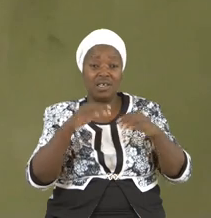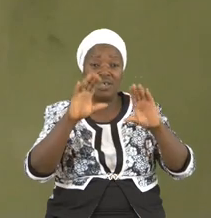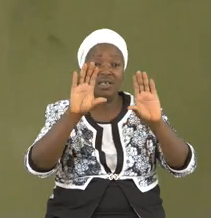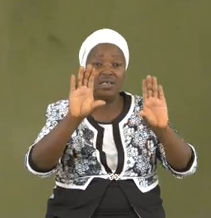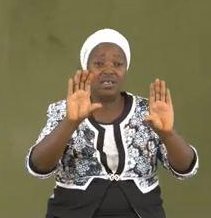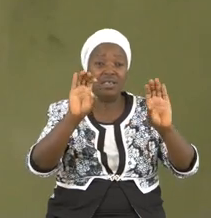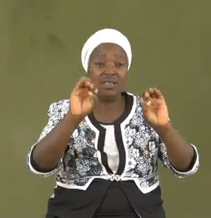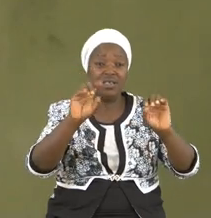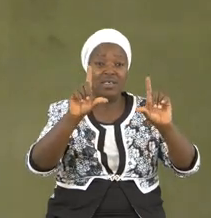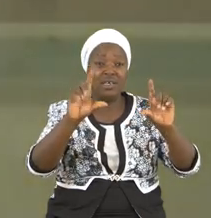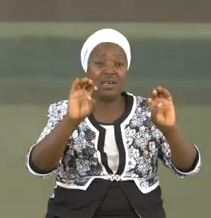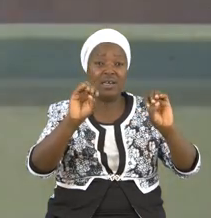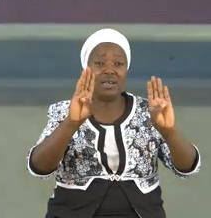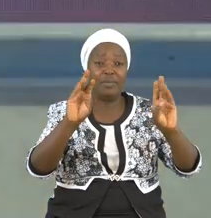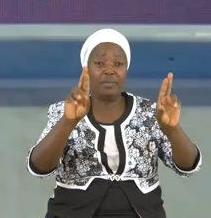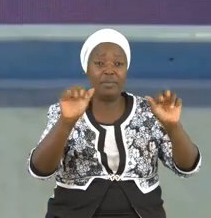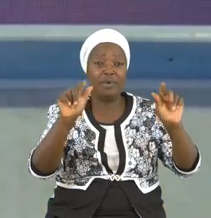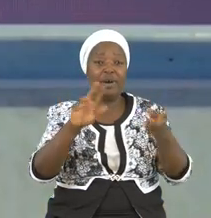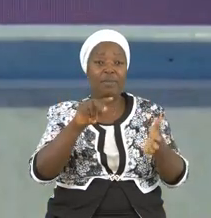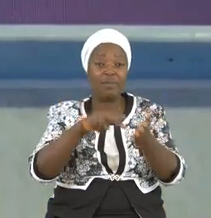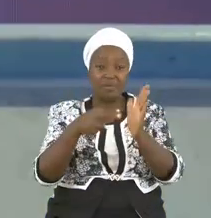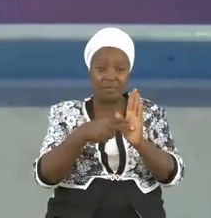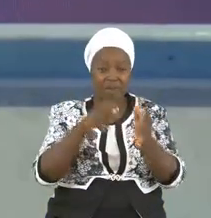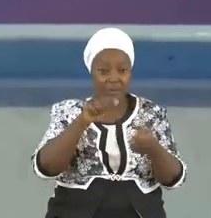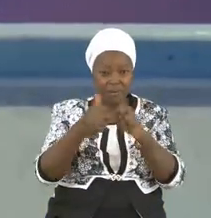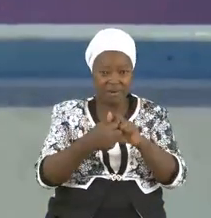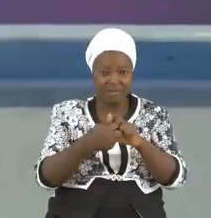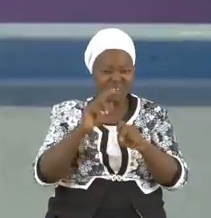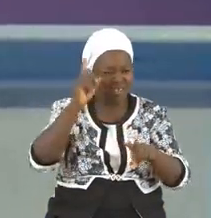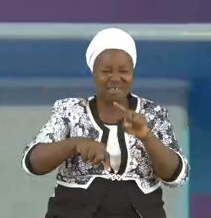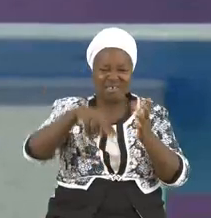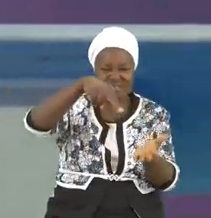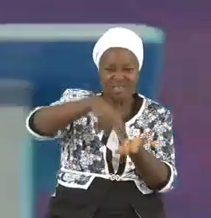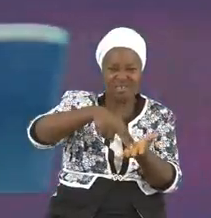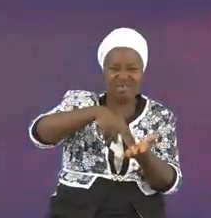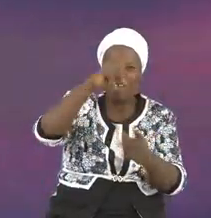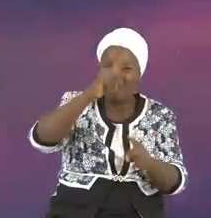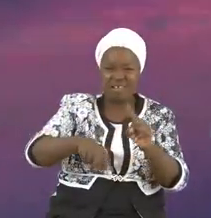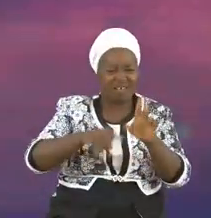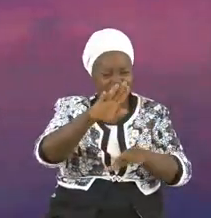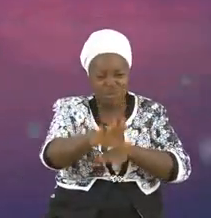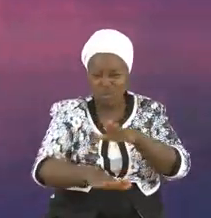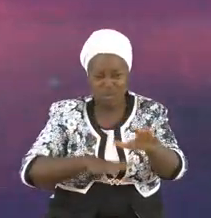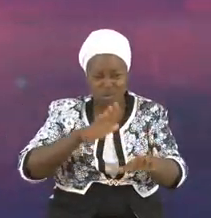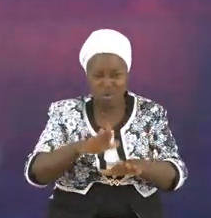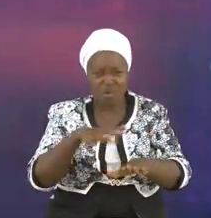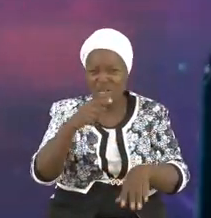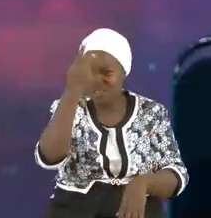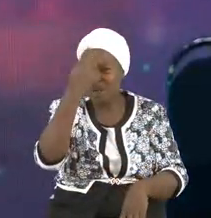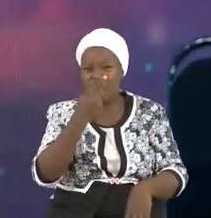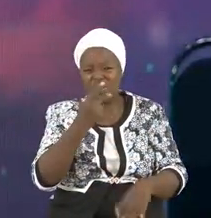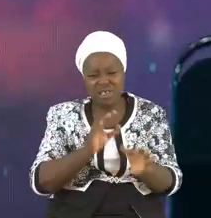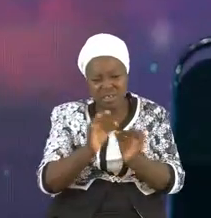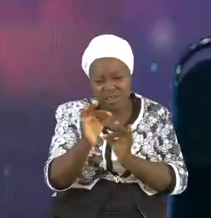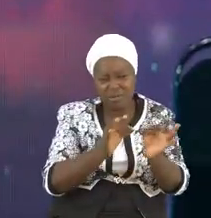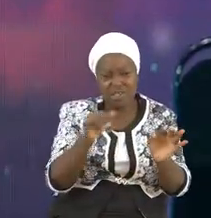He couldn't stand. He couldn't walk. They have to be, the parents described it like this. They